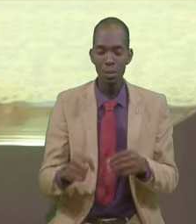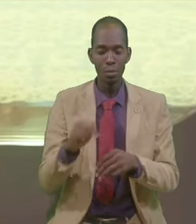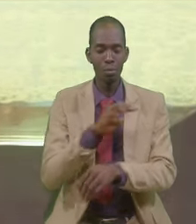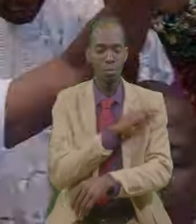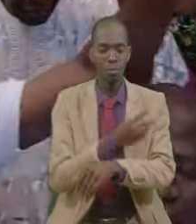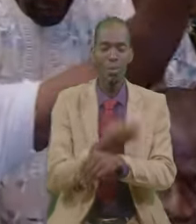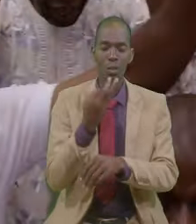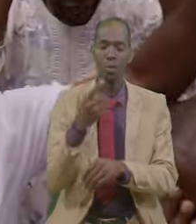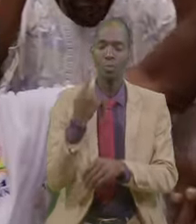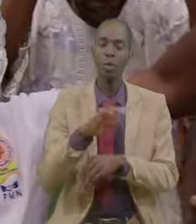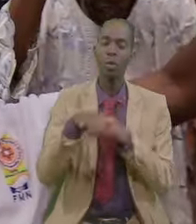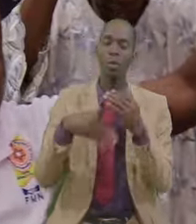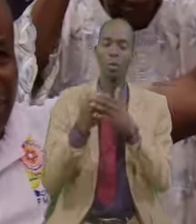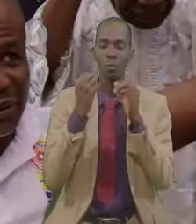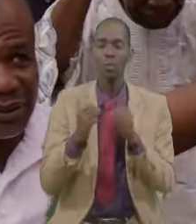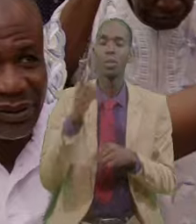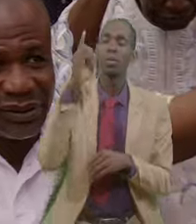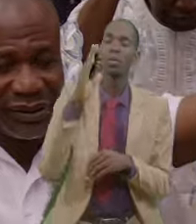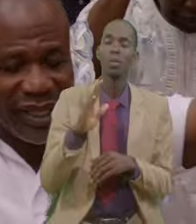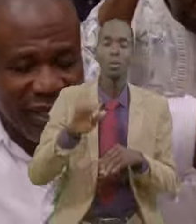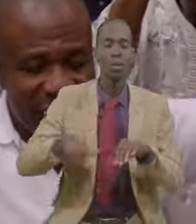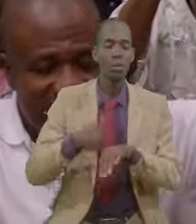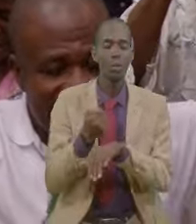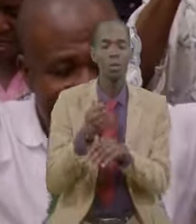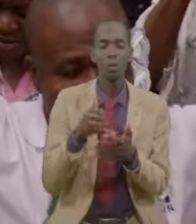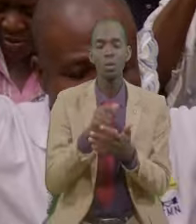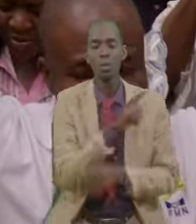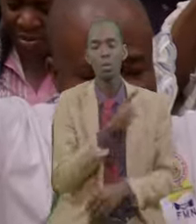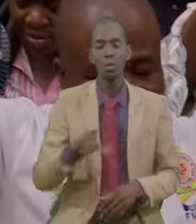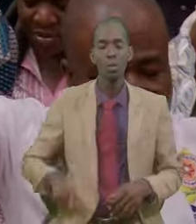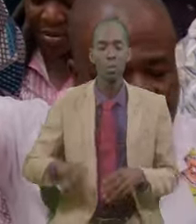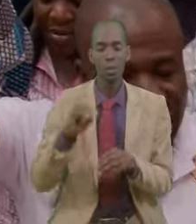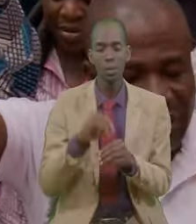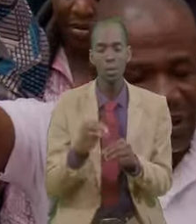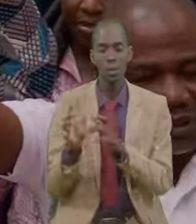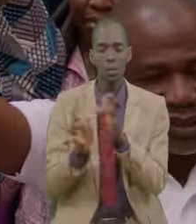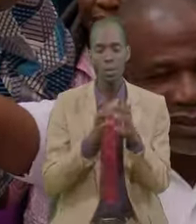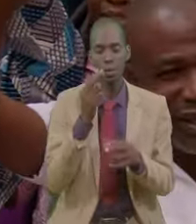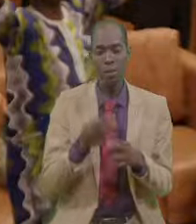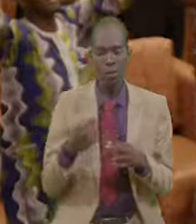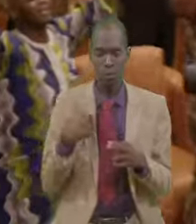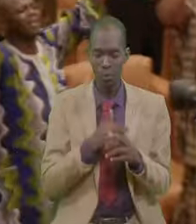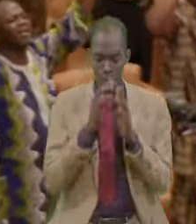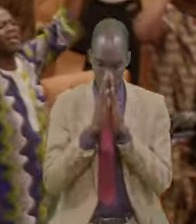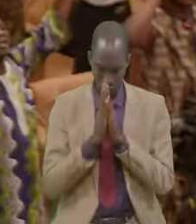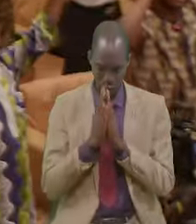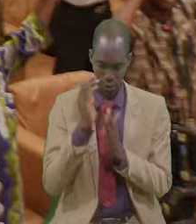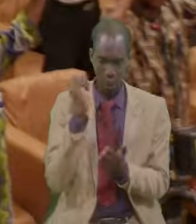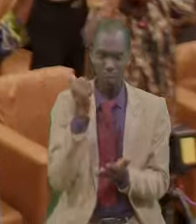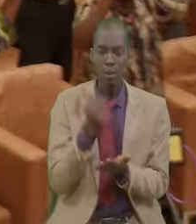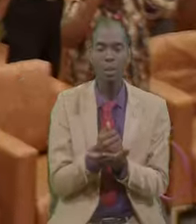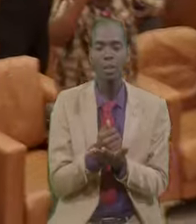of the Almighty. Confirm it, O Lord. In Jesus' name we pray.